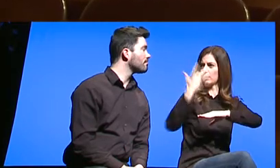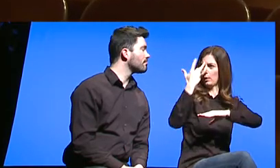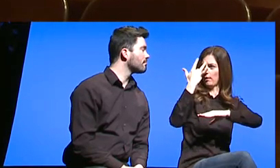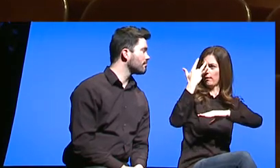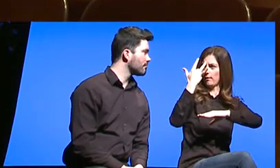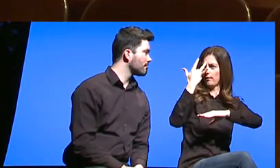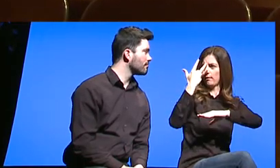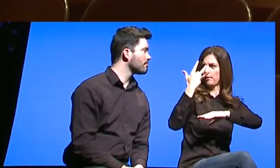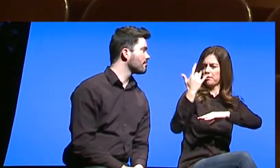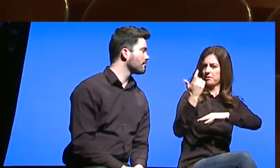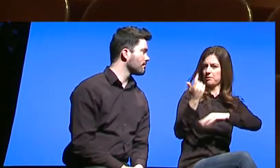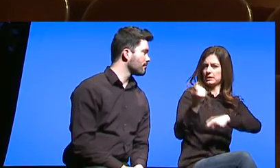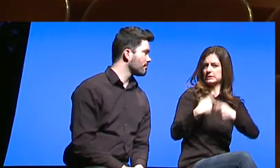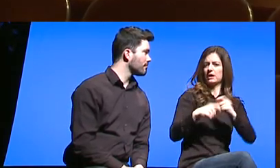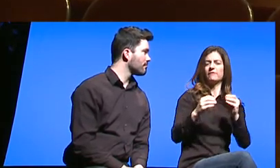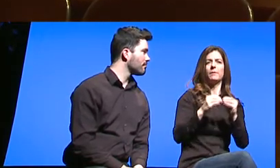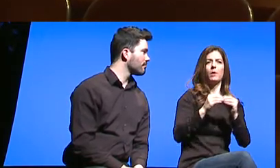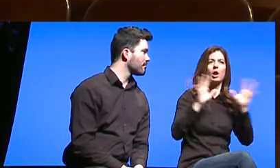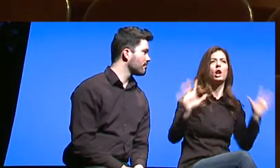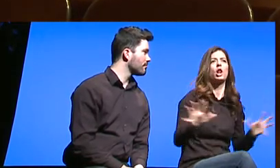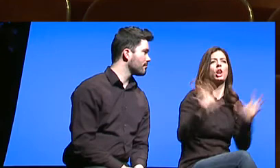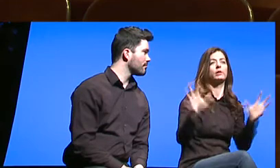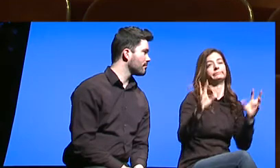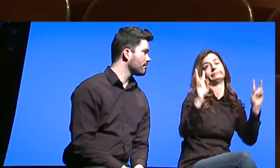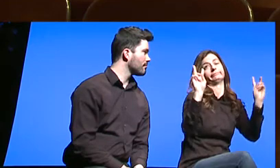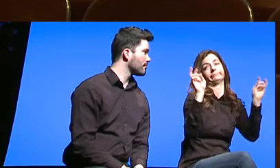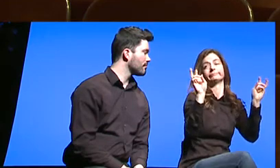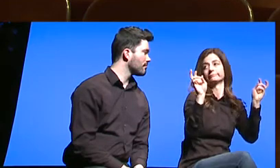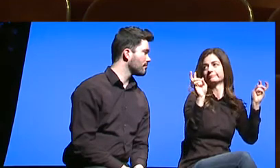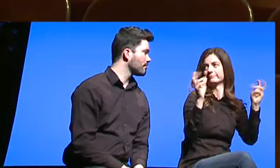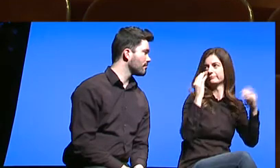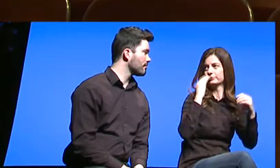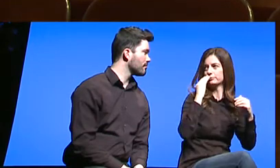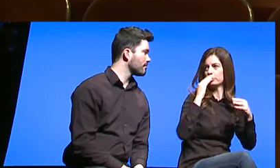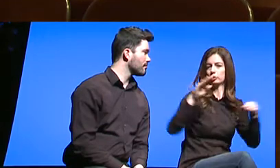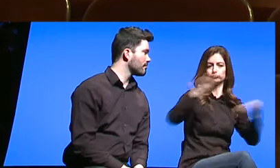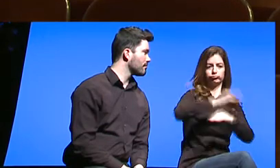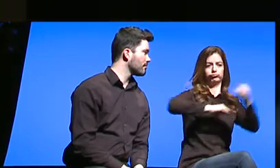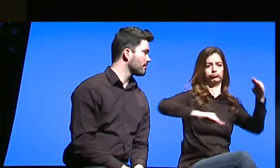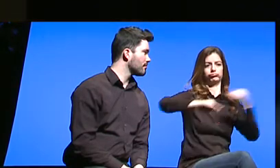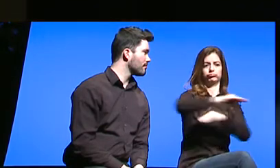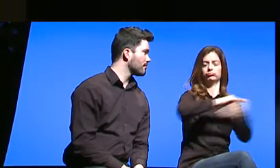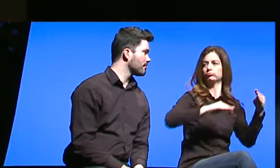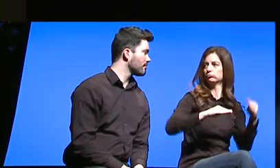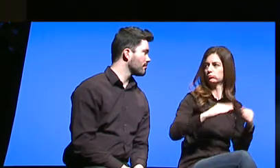more artistically, quote-unquote, staged performance?